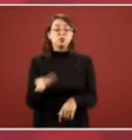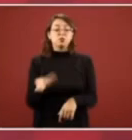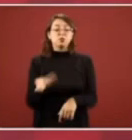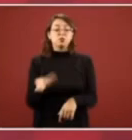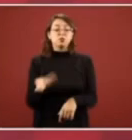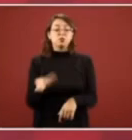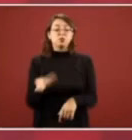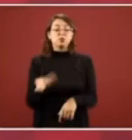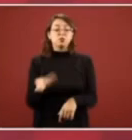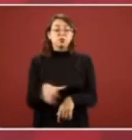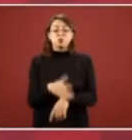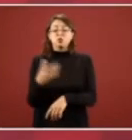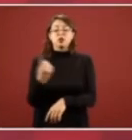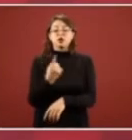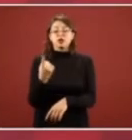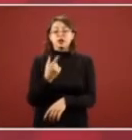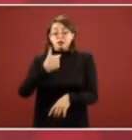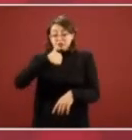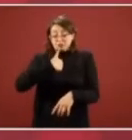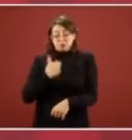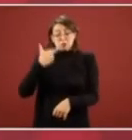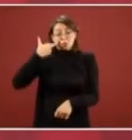that there are agencies.